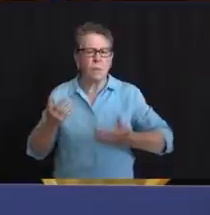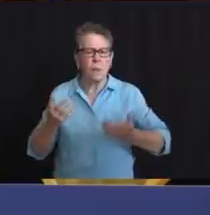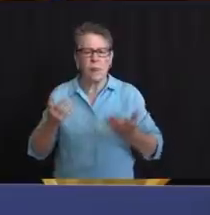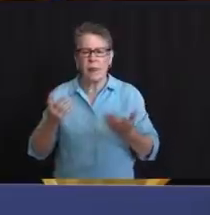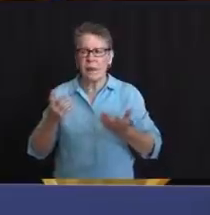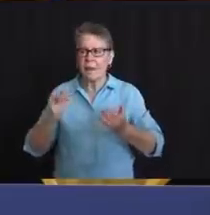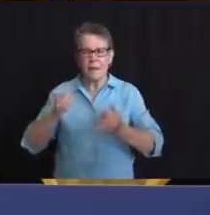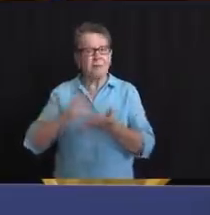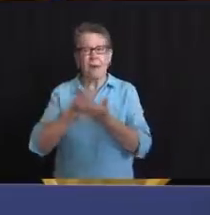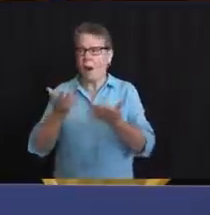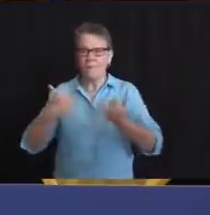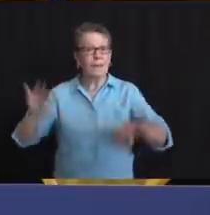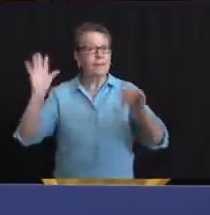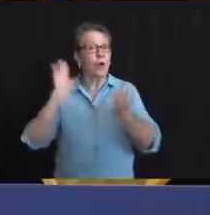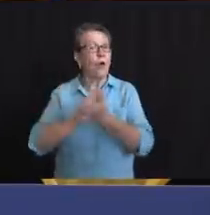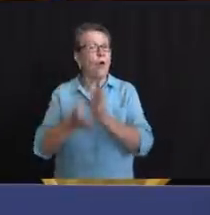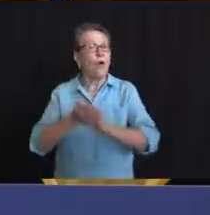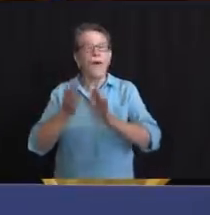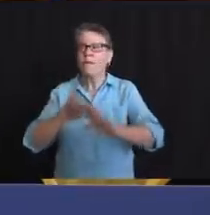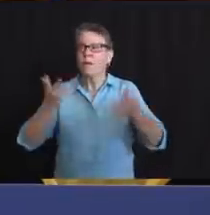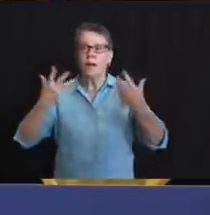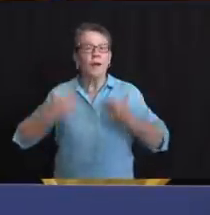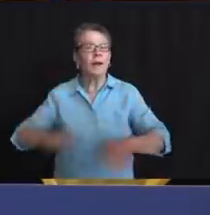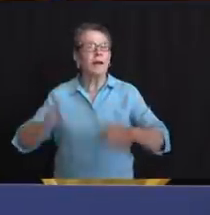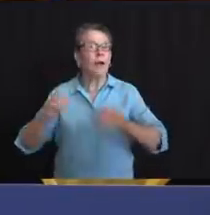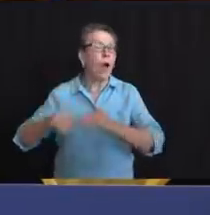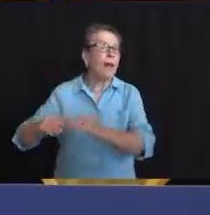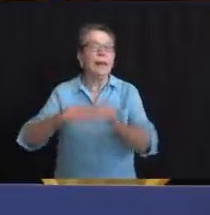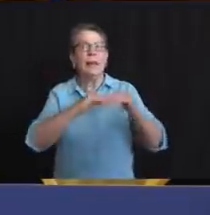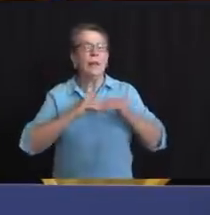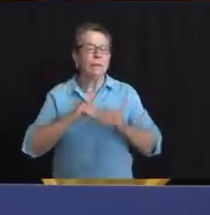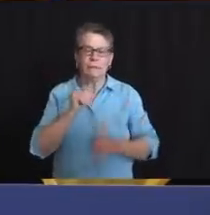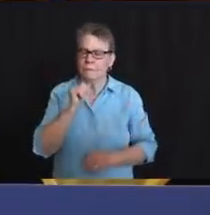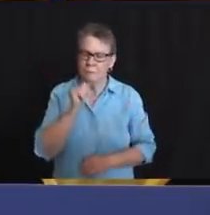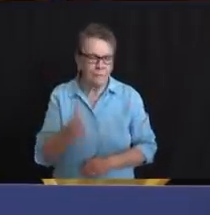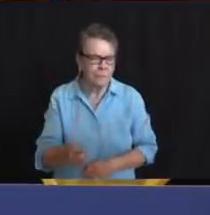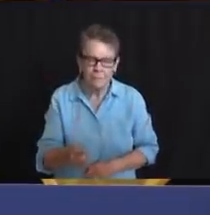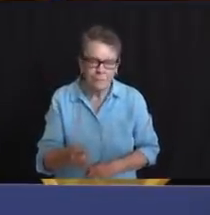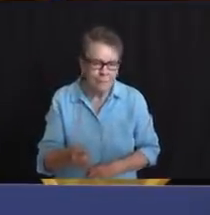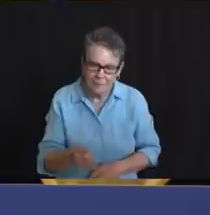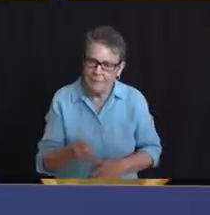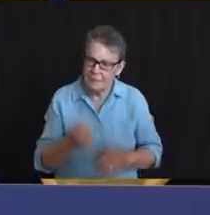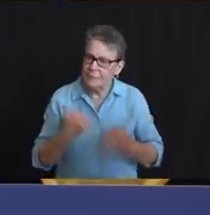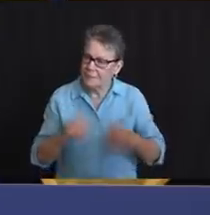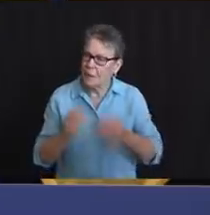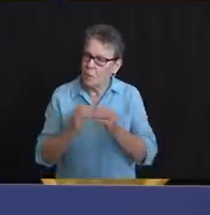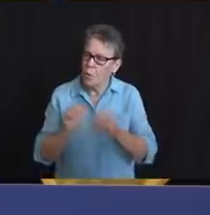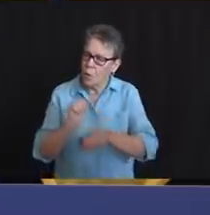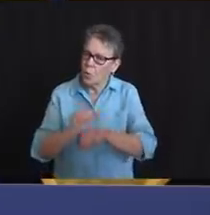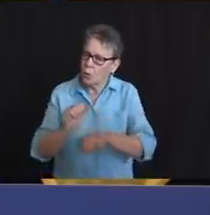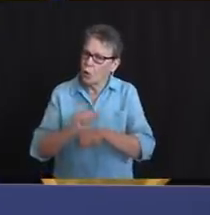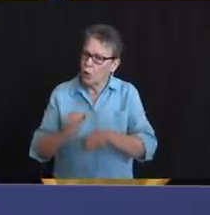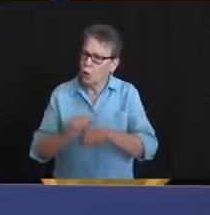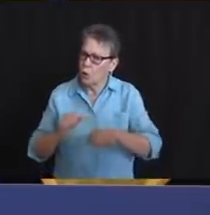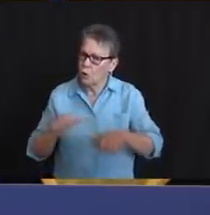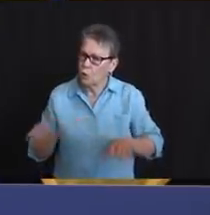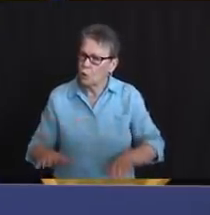still from the war on drugs more recently that has impacted so many lives.